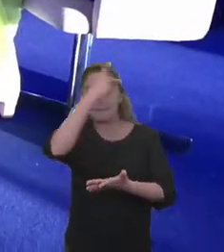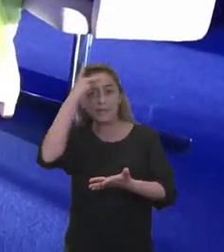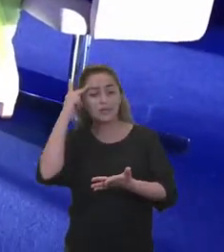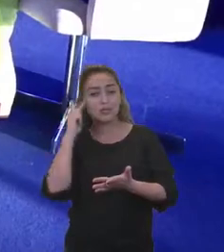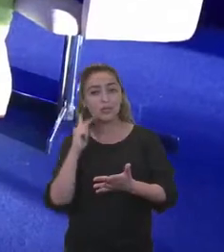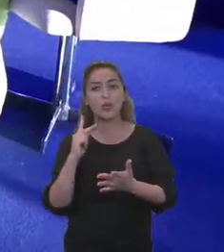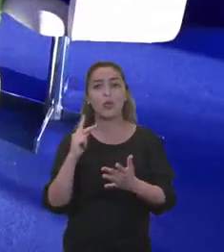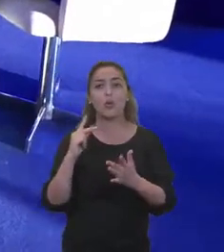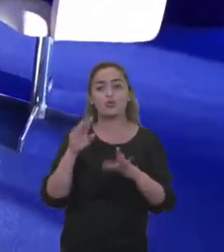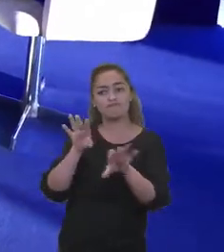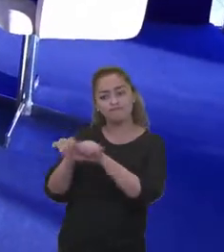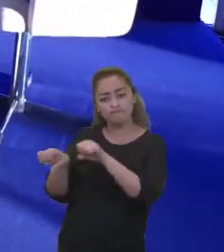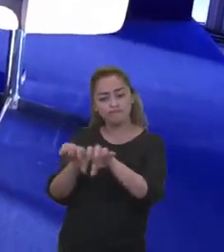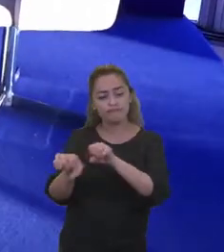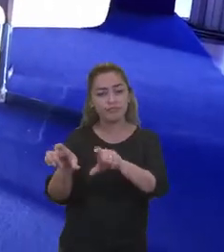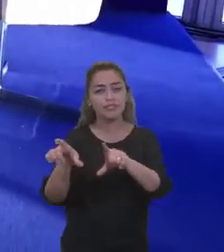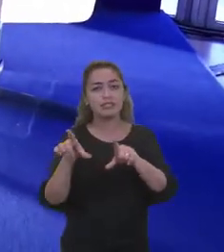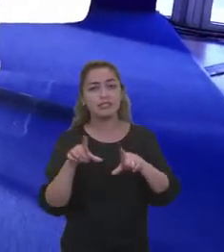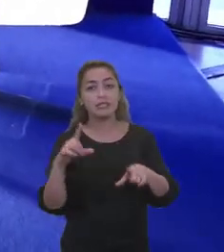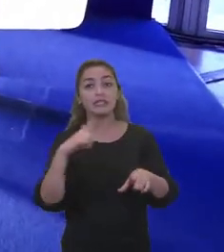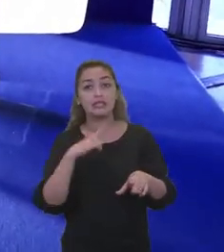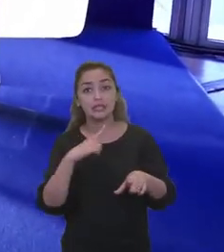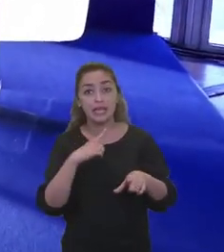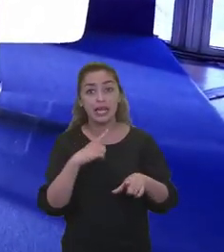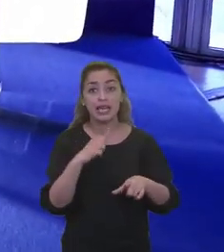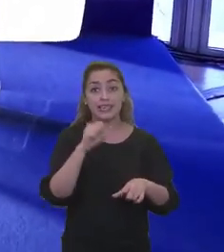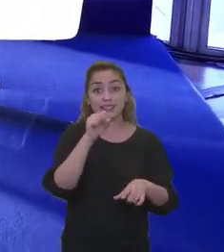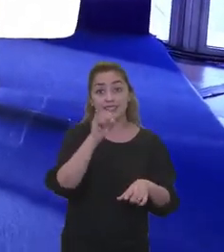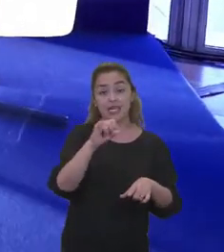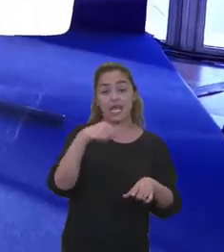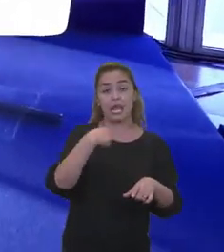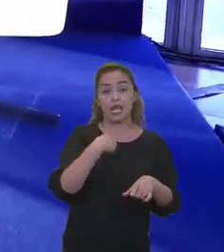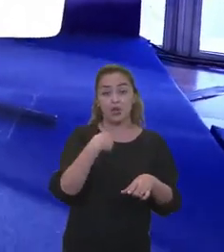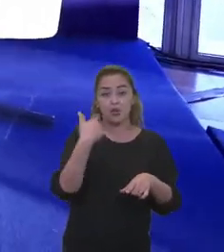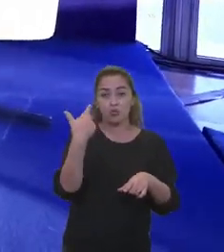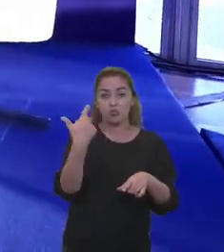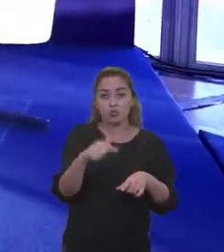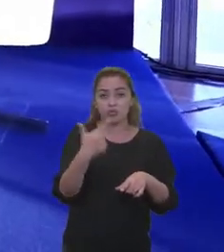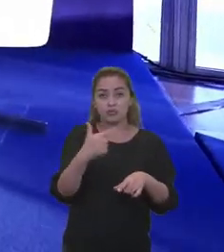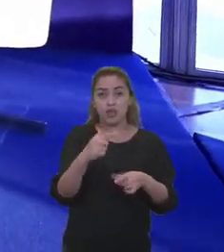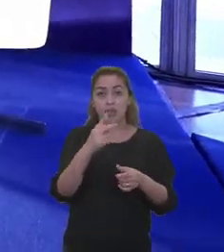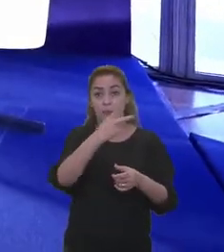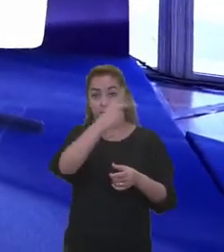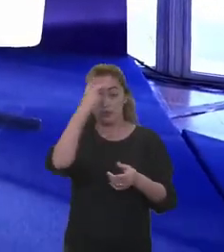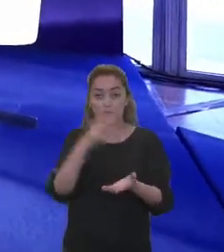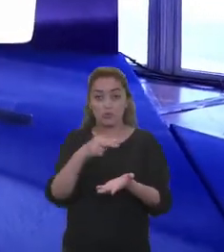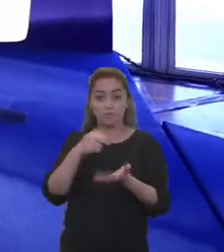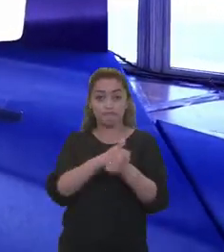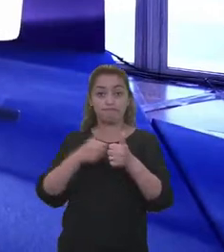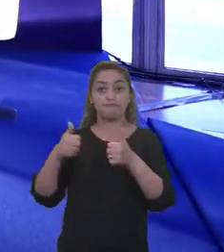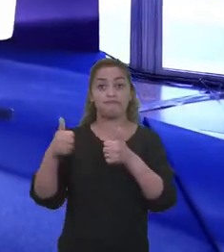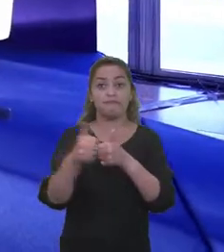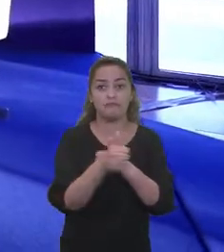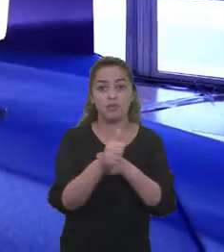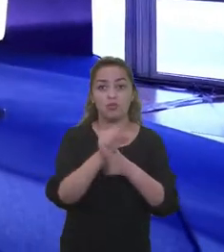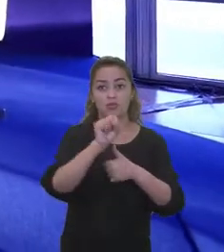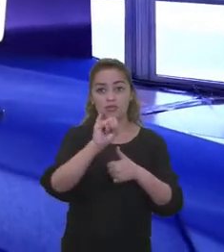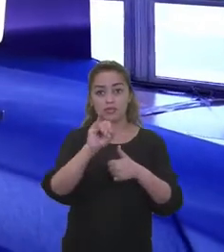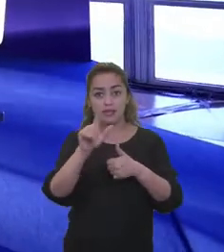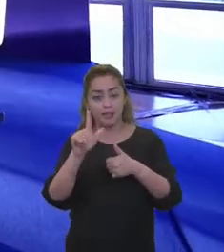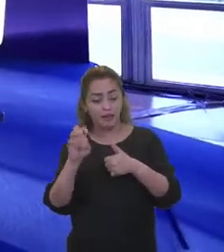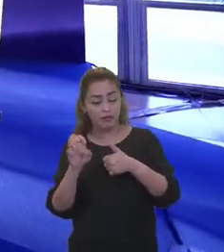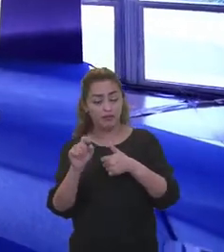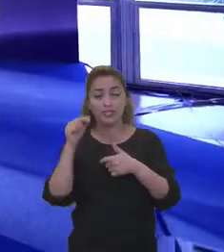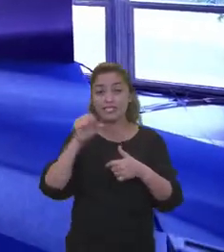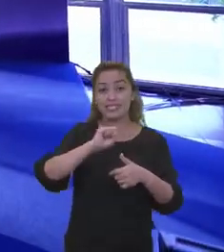this people who are graduated, they bring them to the market. If I do not have an important person on the